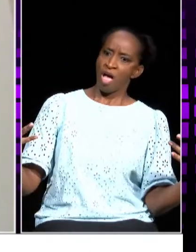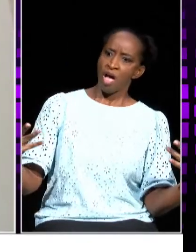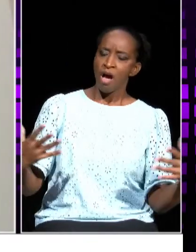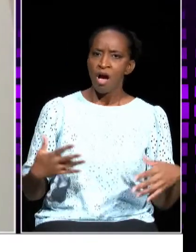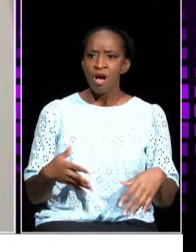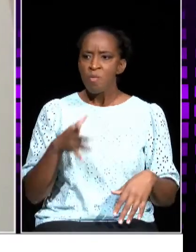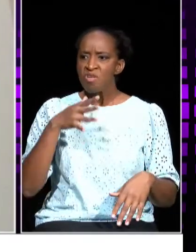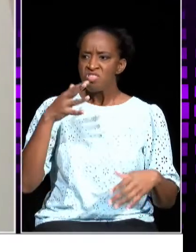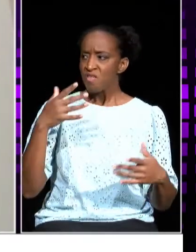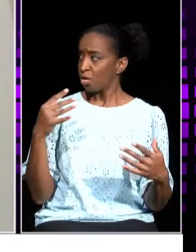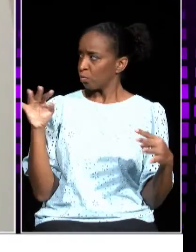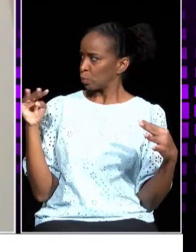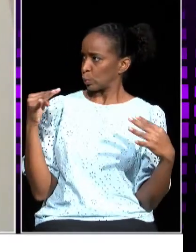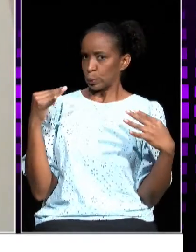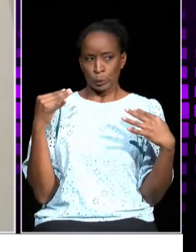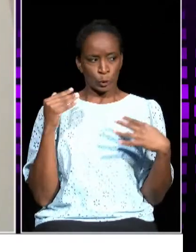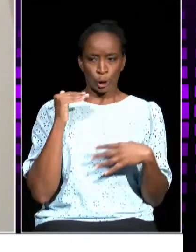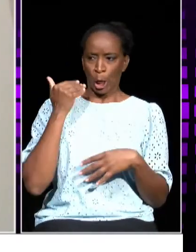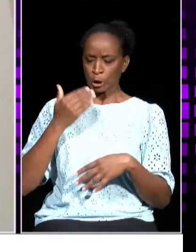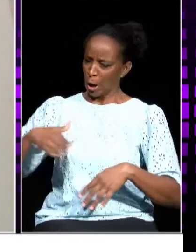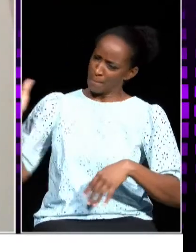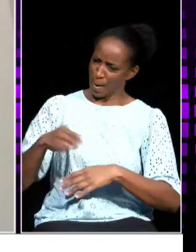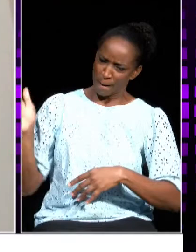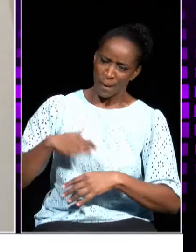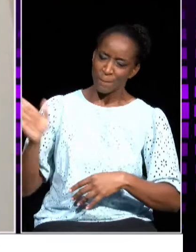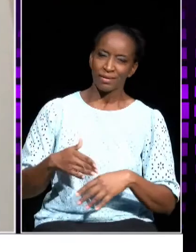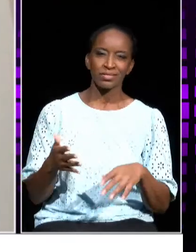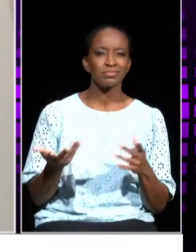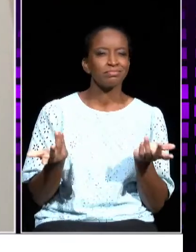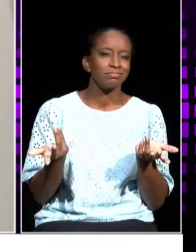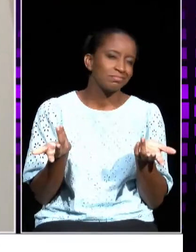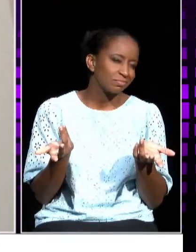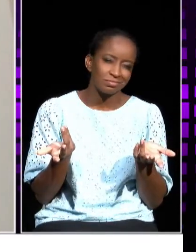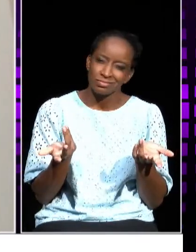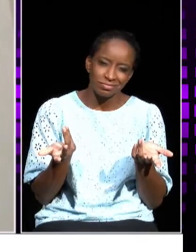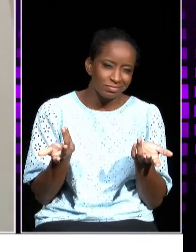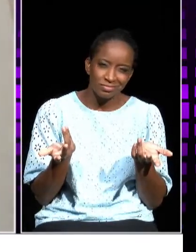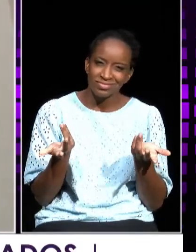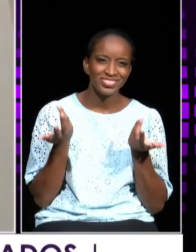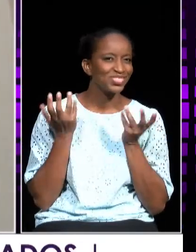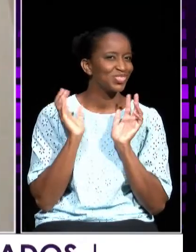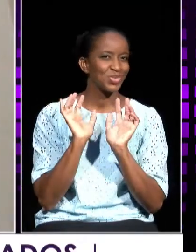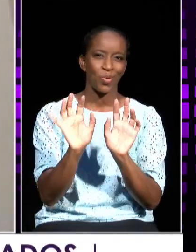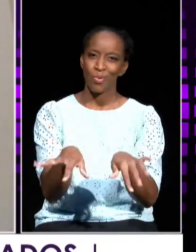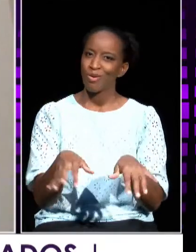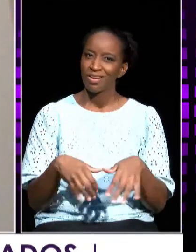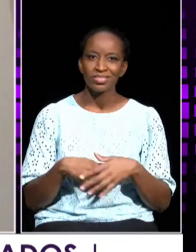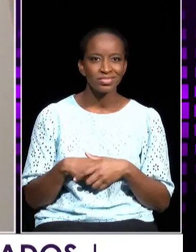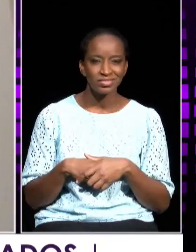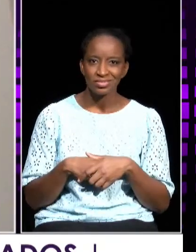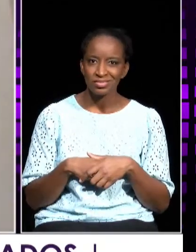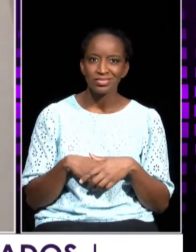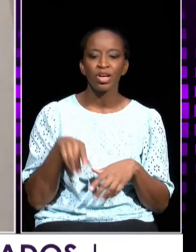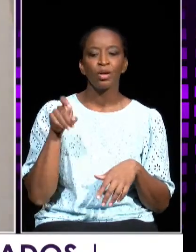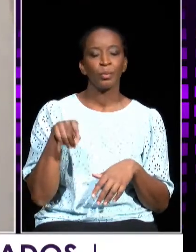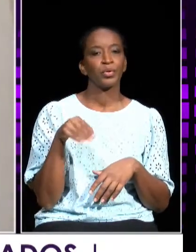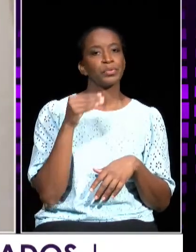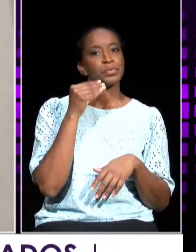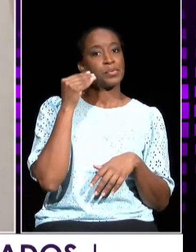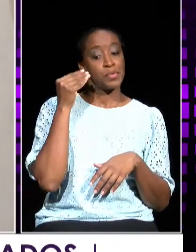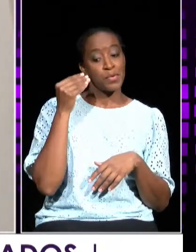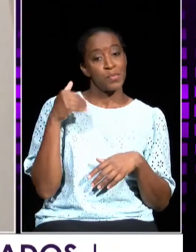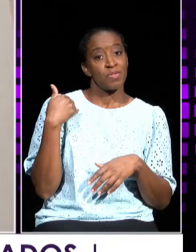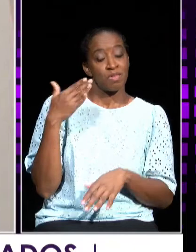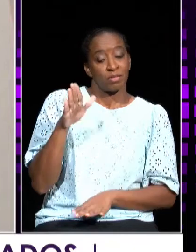child because they've done something that is embarrassing to them. But you have to start from home to teach the child